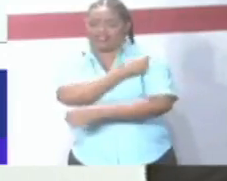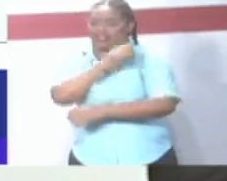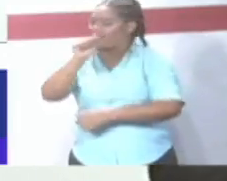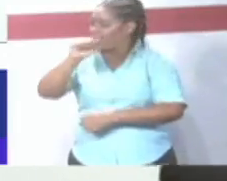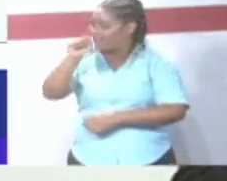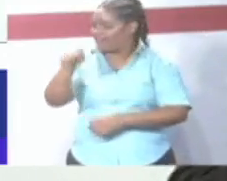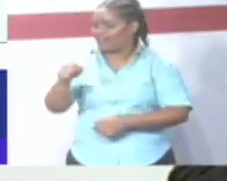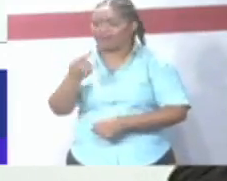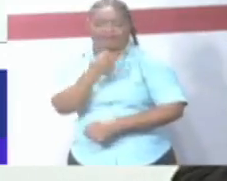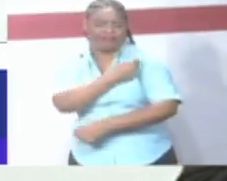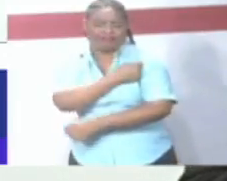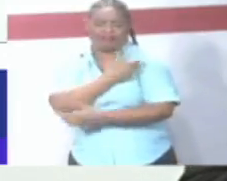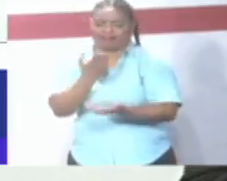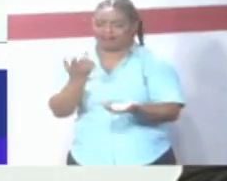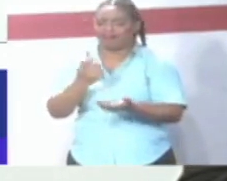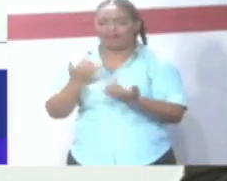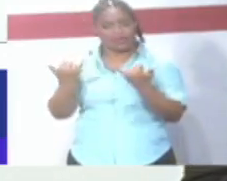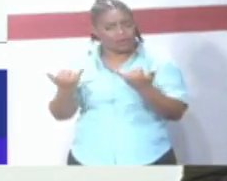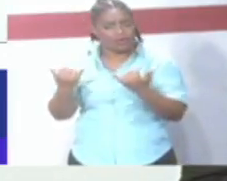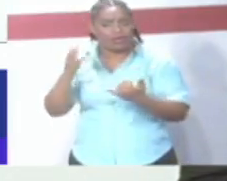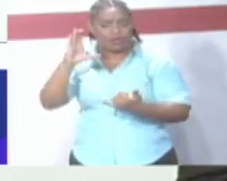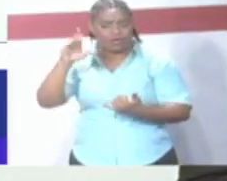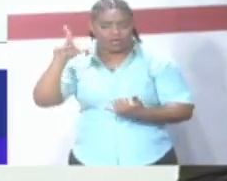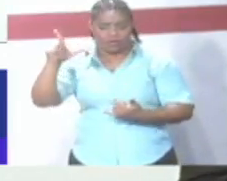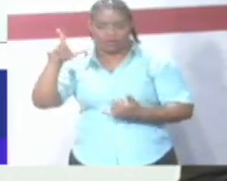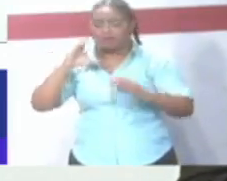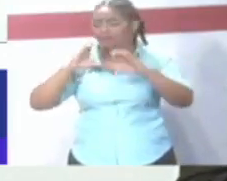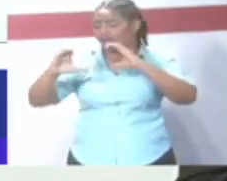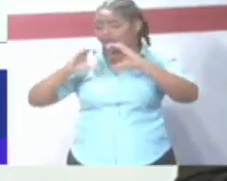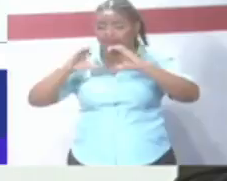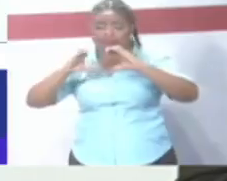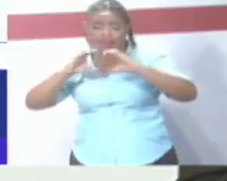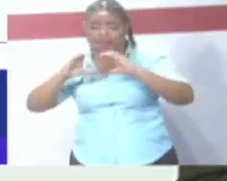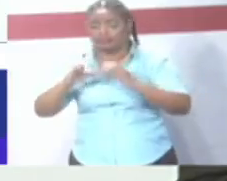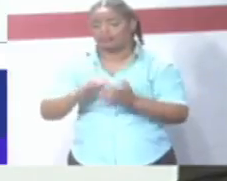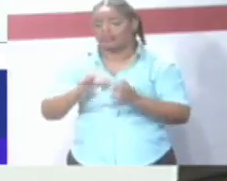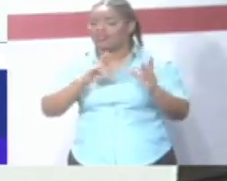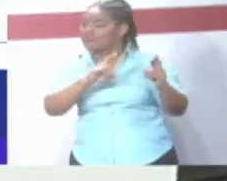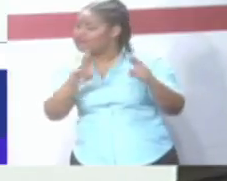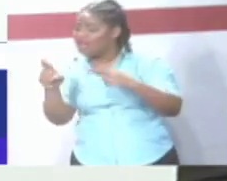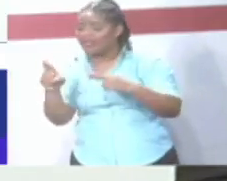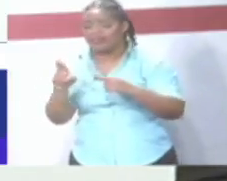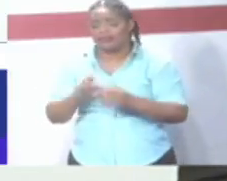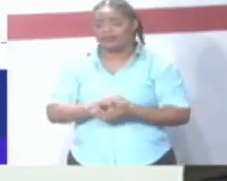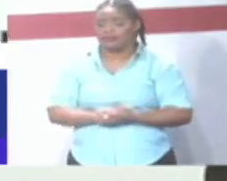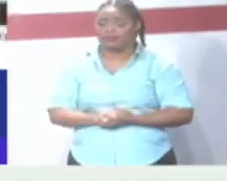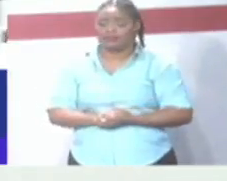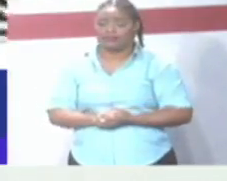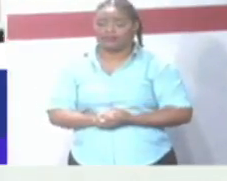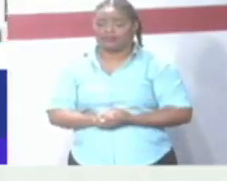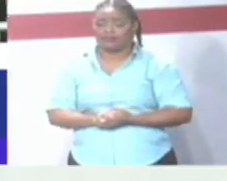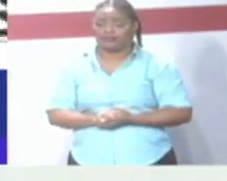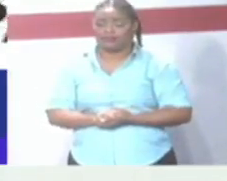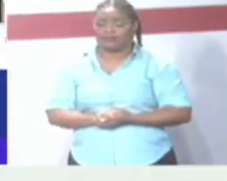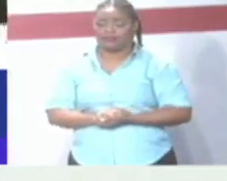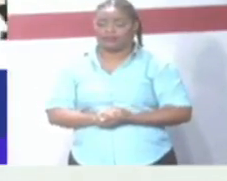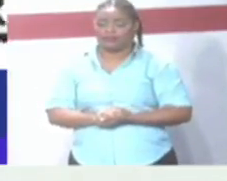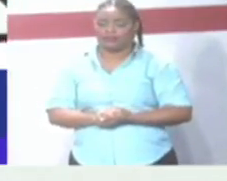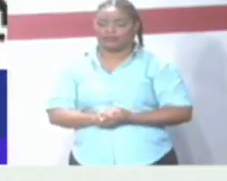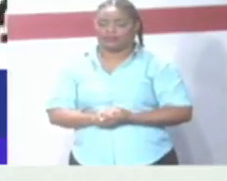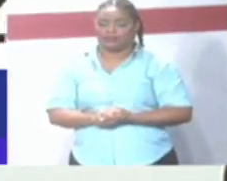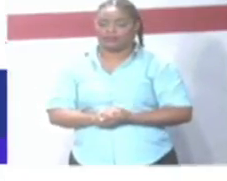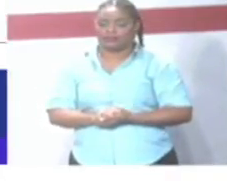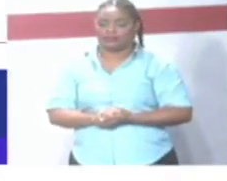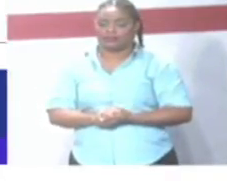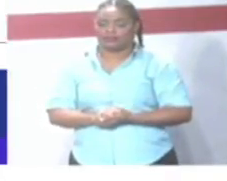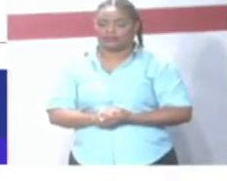to CL Communications. We're ready. Hi, good morning. Natalie Singh, Caribbean Lifestyle Communications. If I